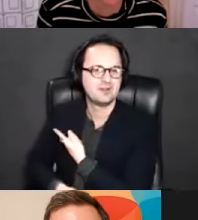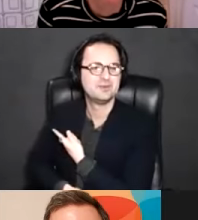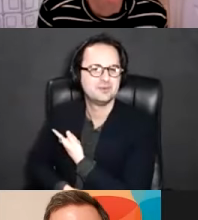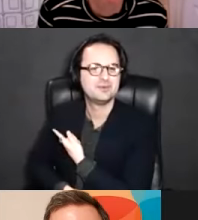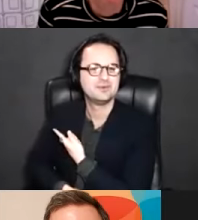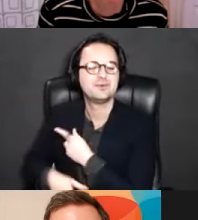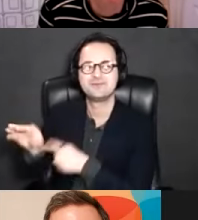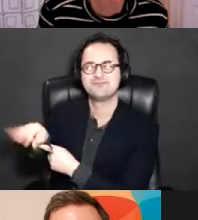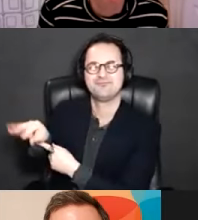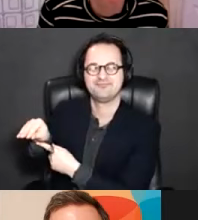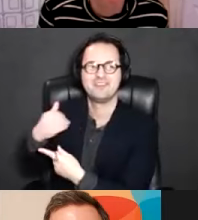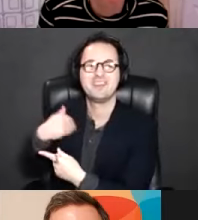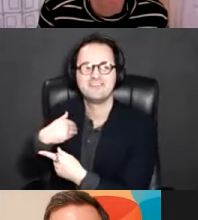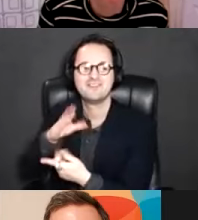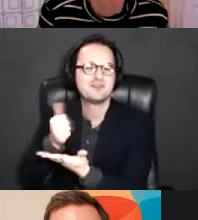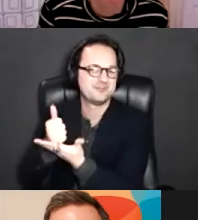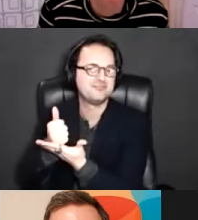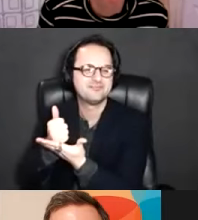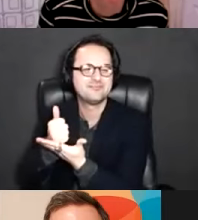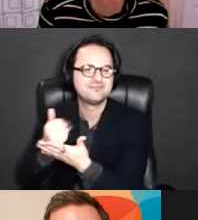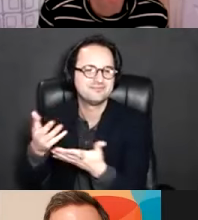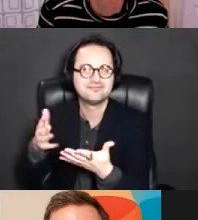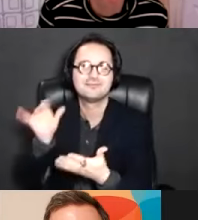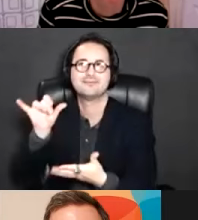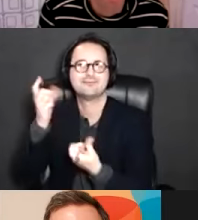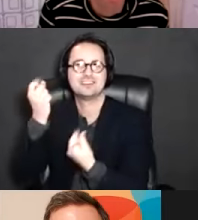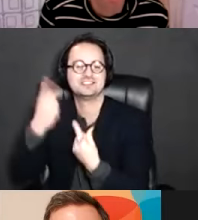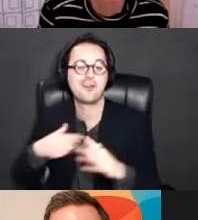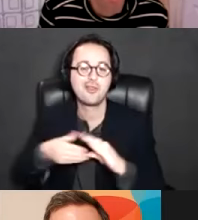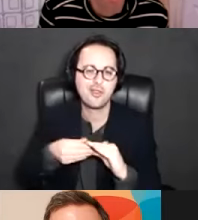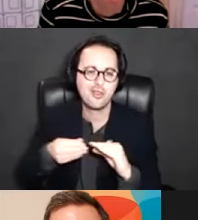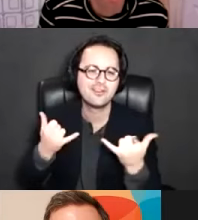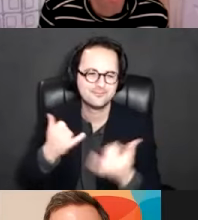the image that will clarify what I'm talking about.